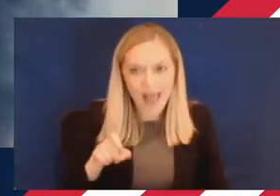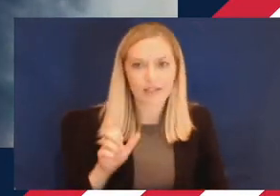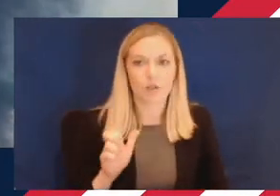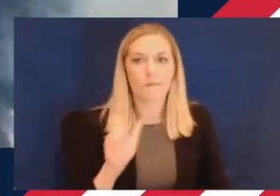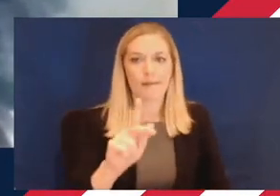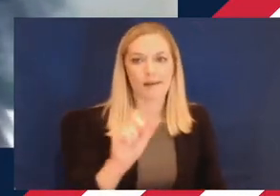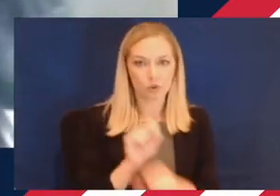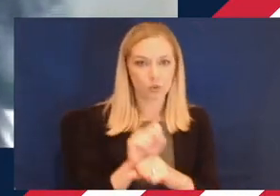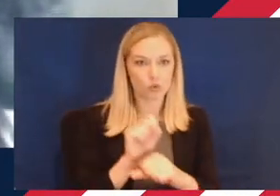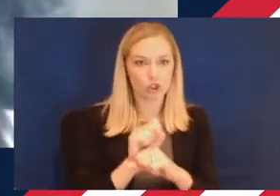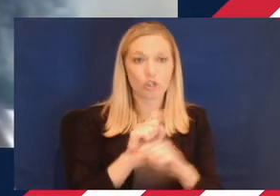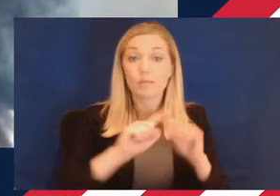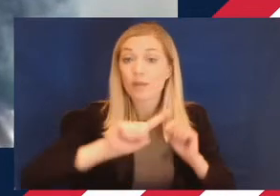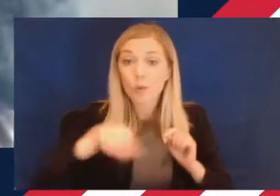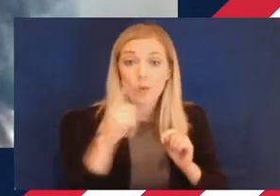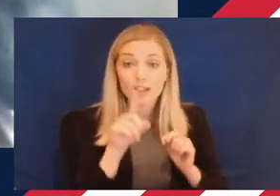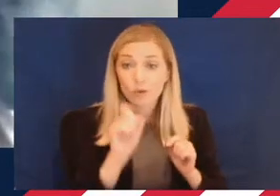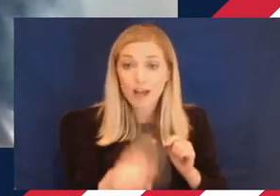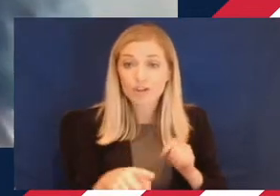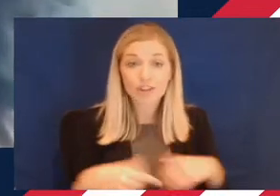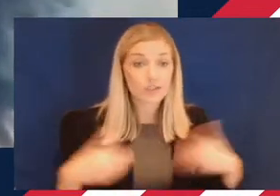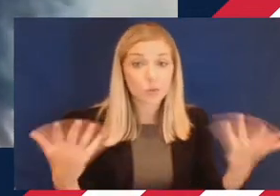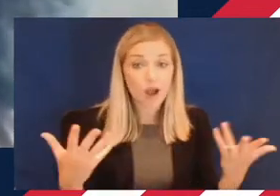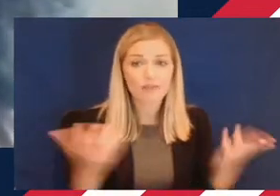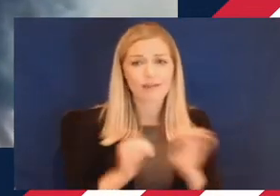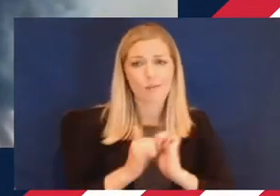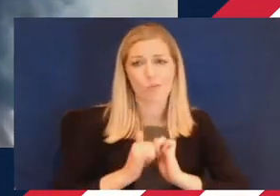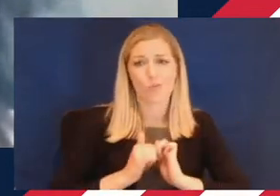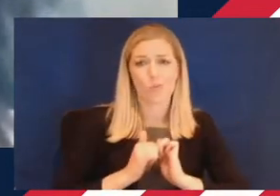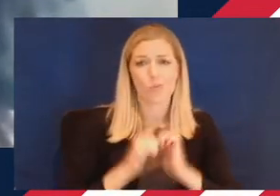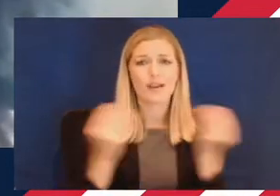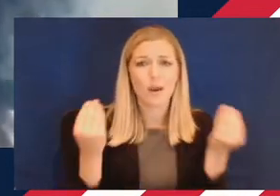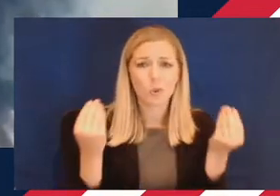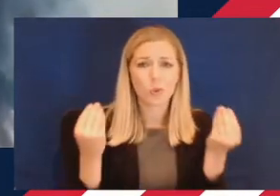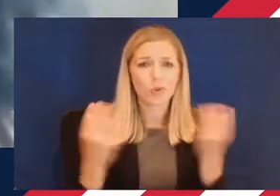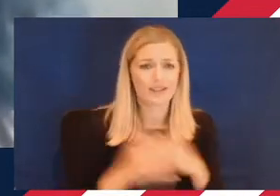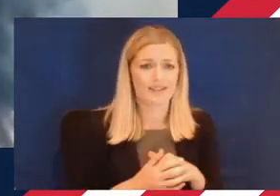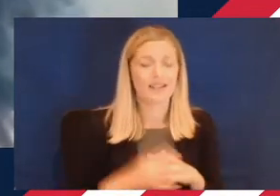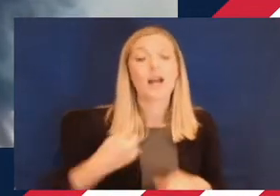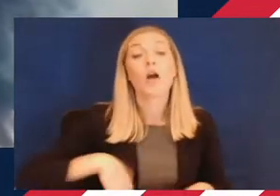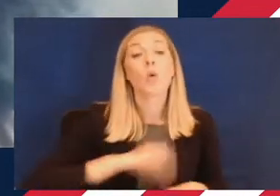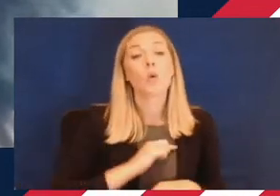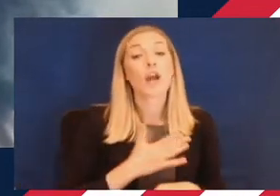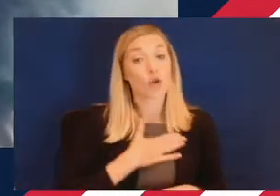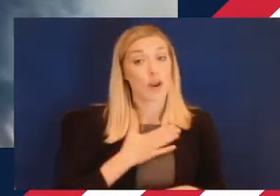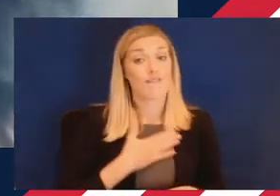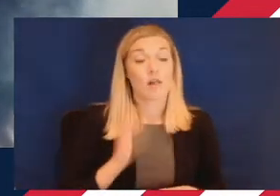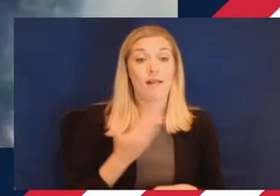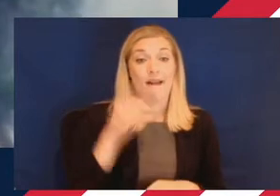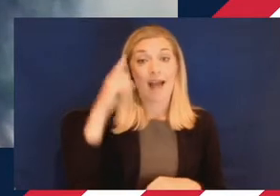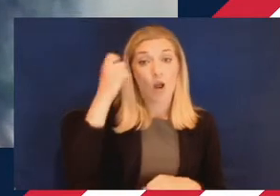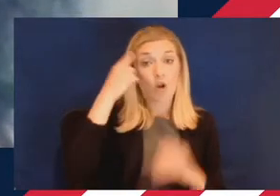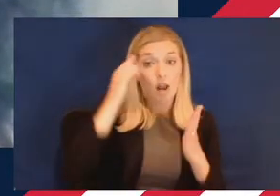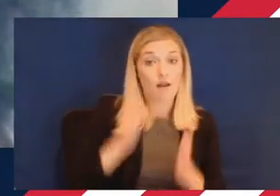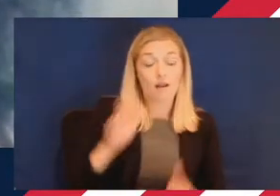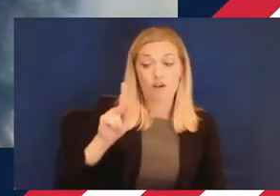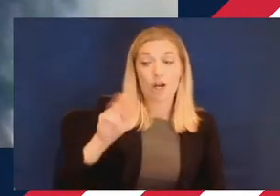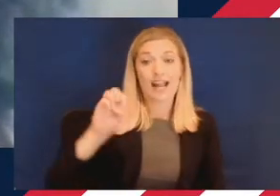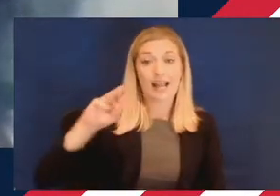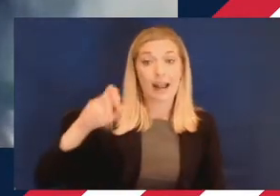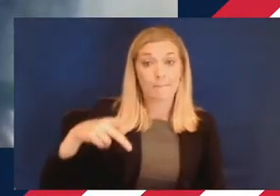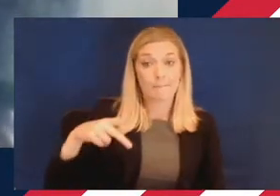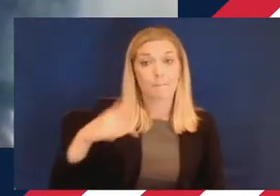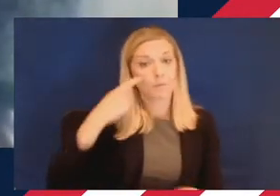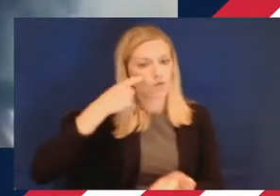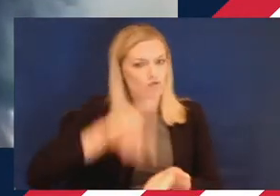is how. We are grateful that our Governor Kemp, saw that the need for frontline workers and other